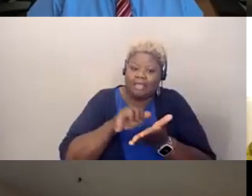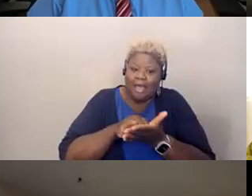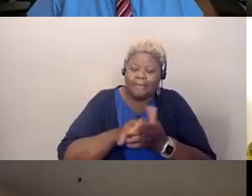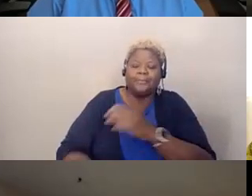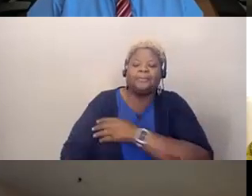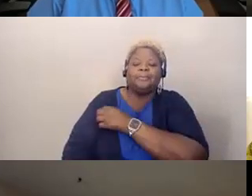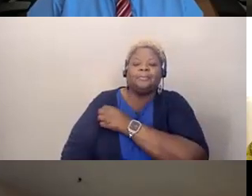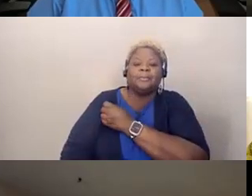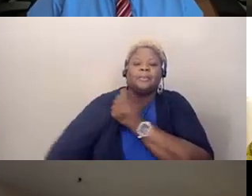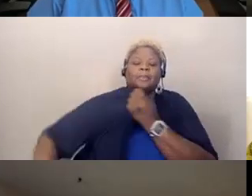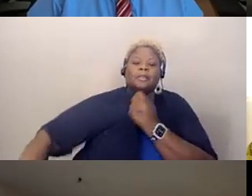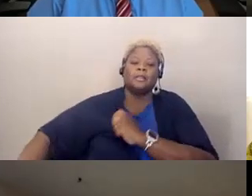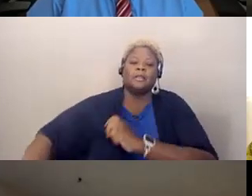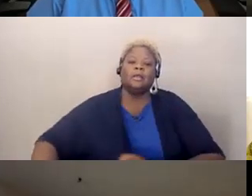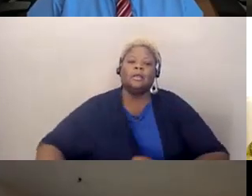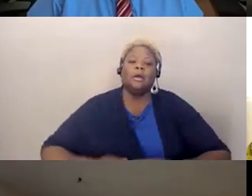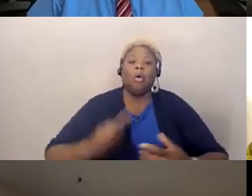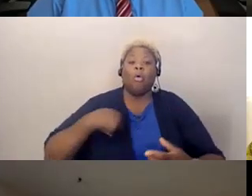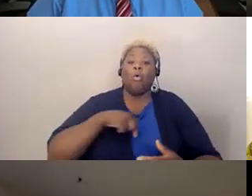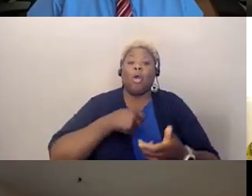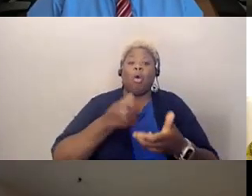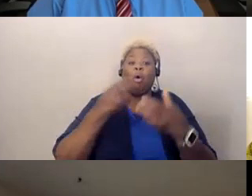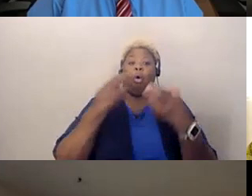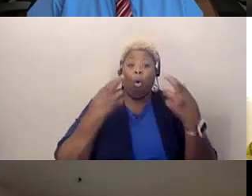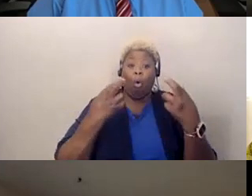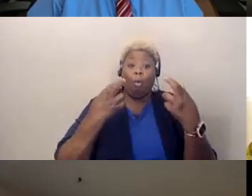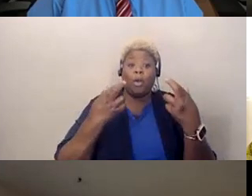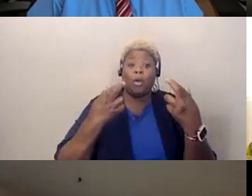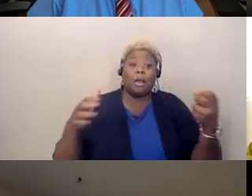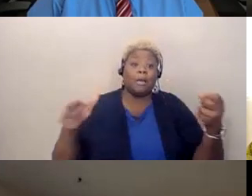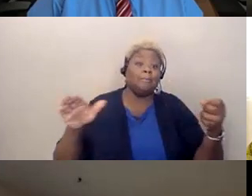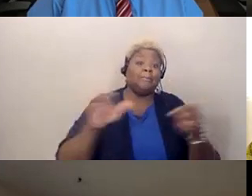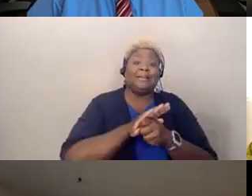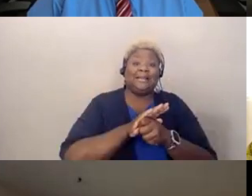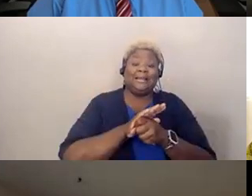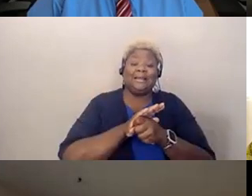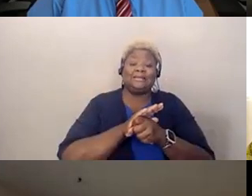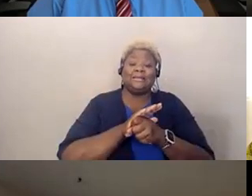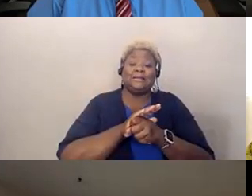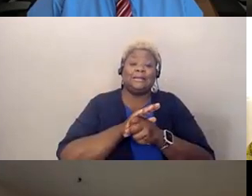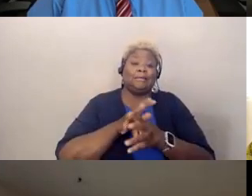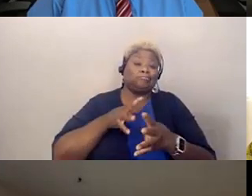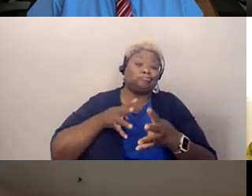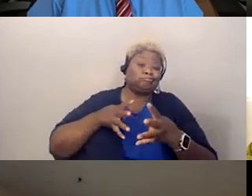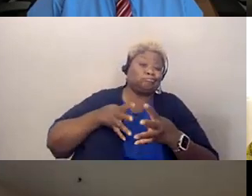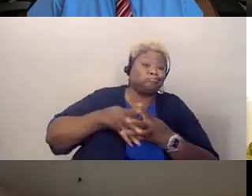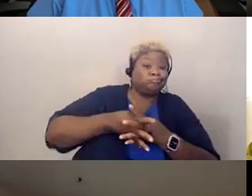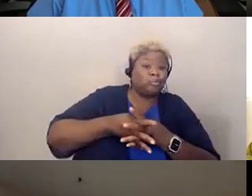that we can get complete integrated care for our members. We haven't